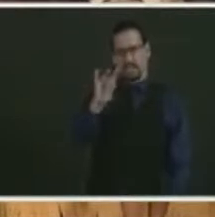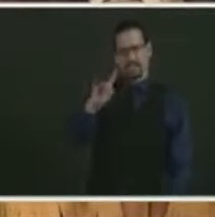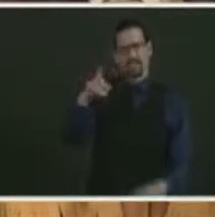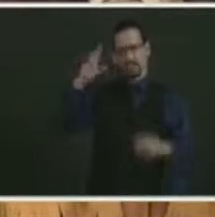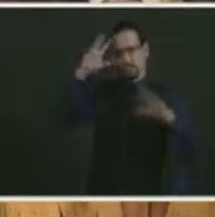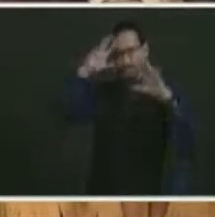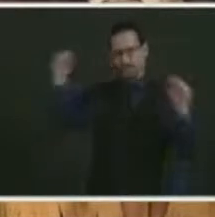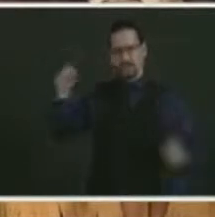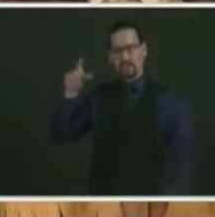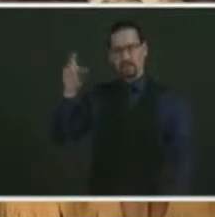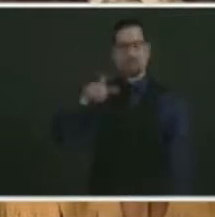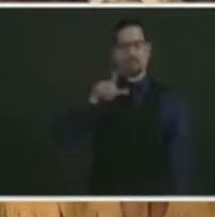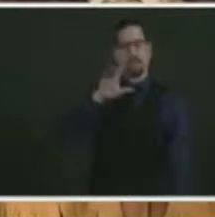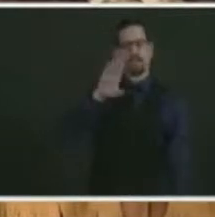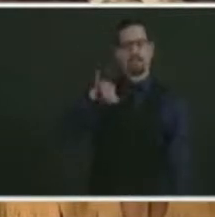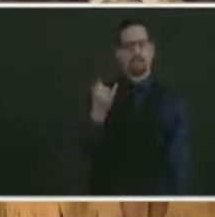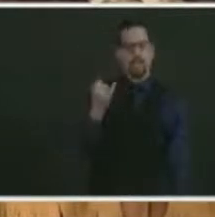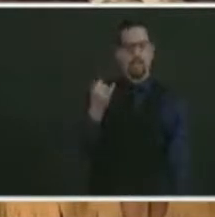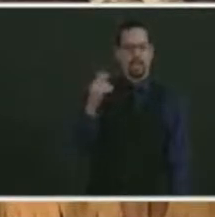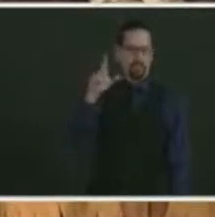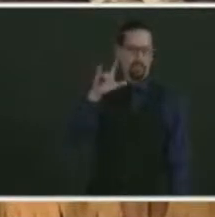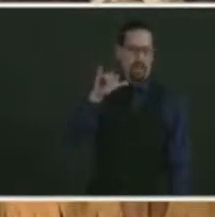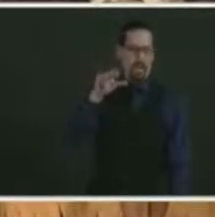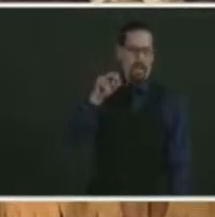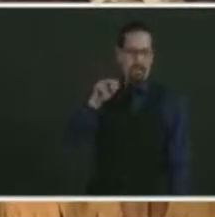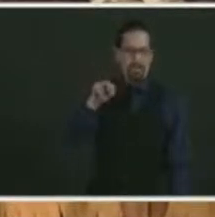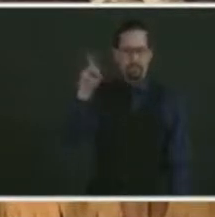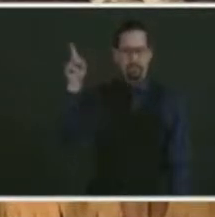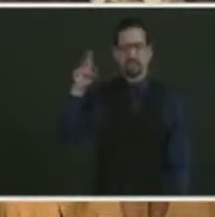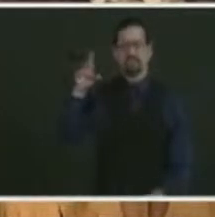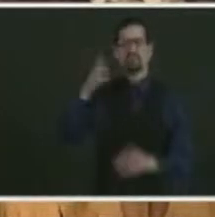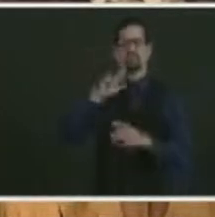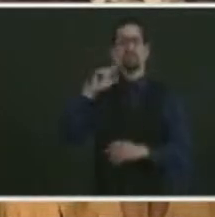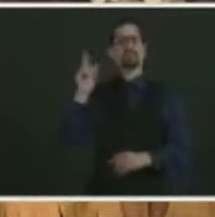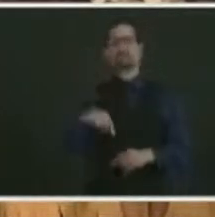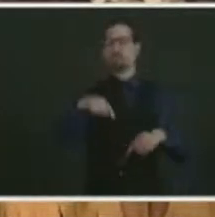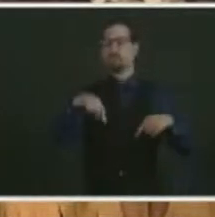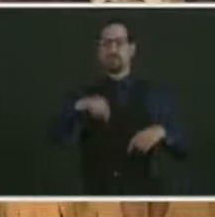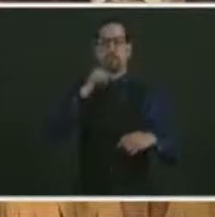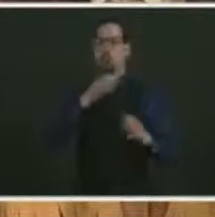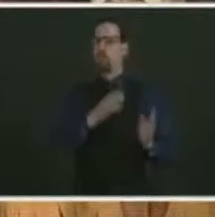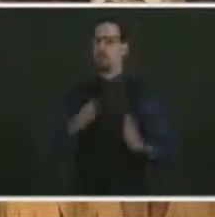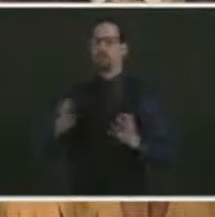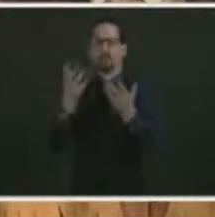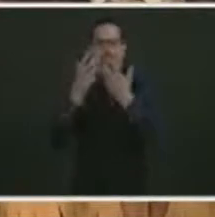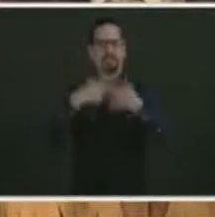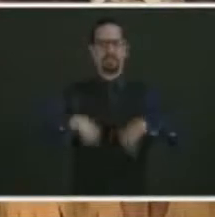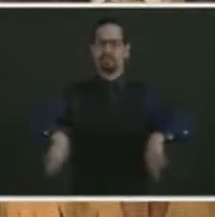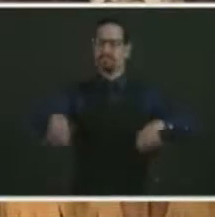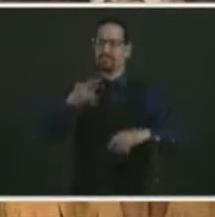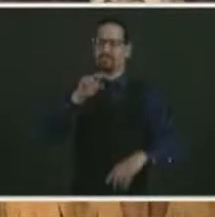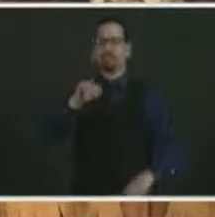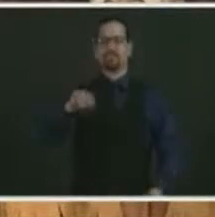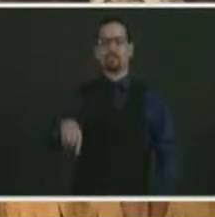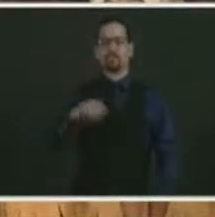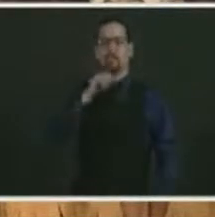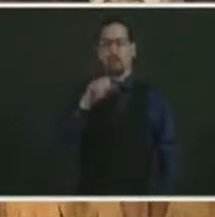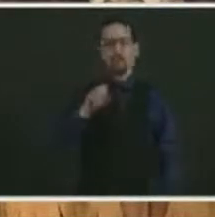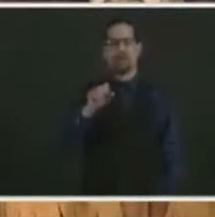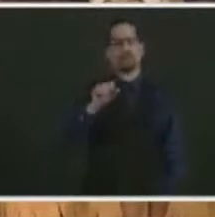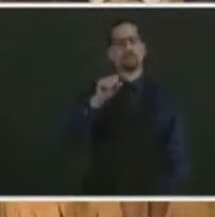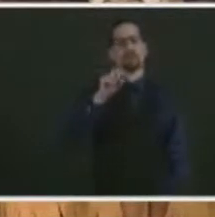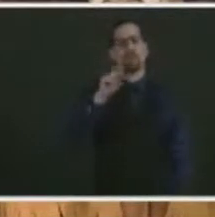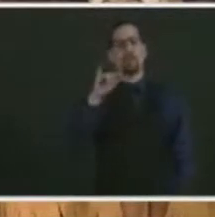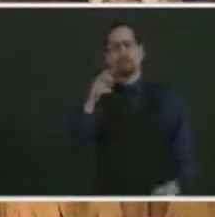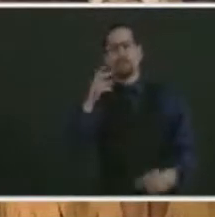dismissed the report because that's what they said. They said, this is not an organized effort. This isn't the Soviet plot. There's no one